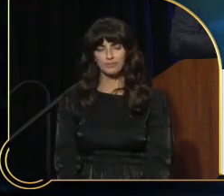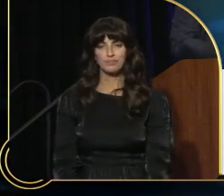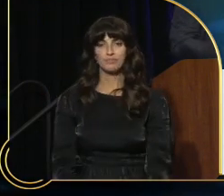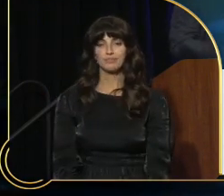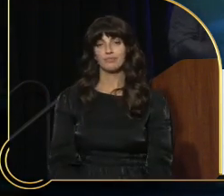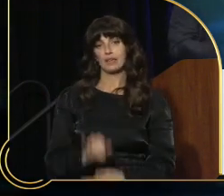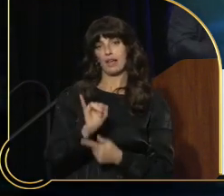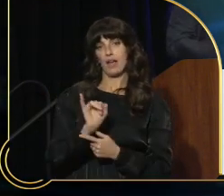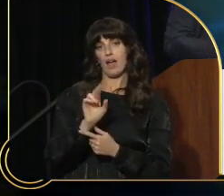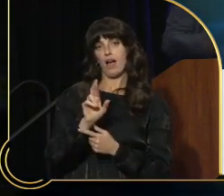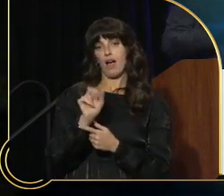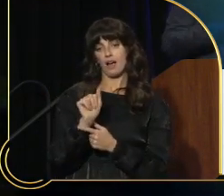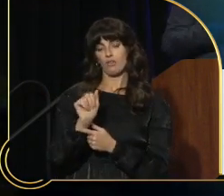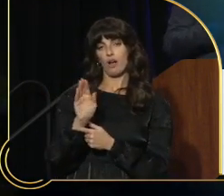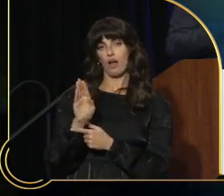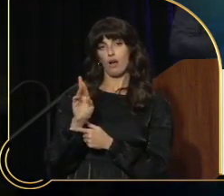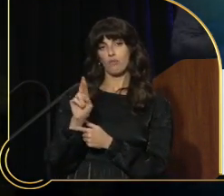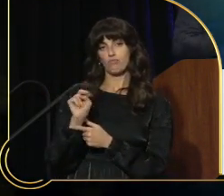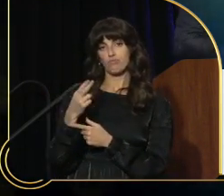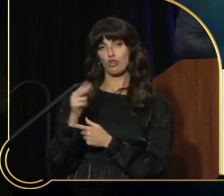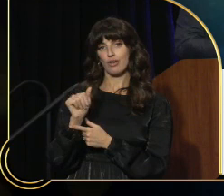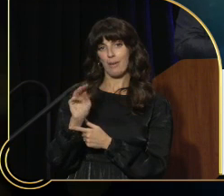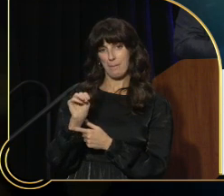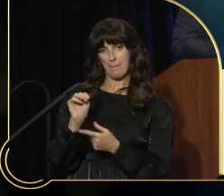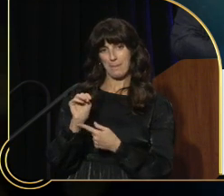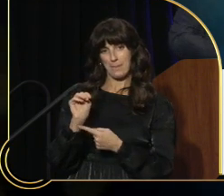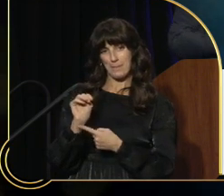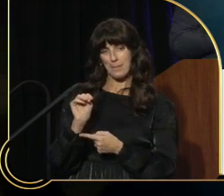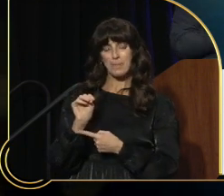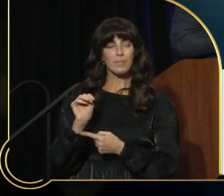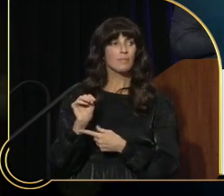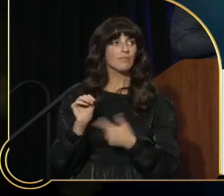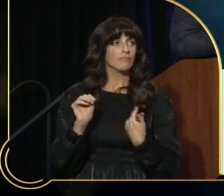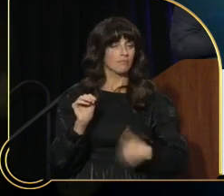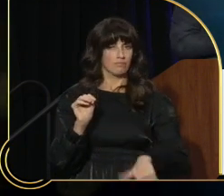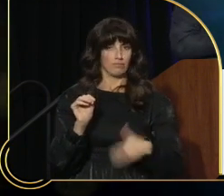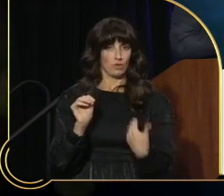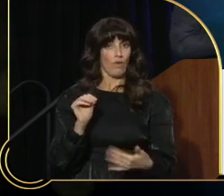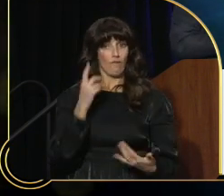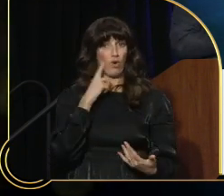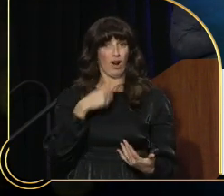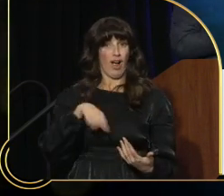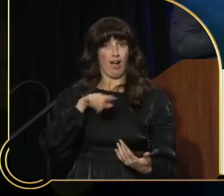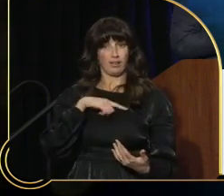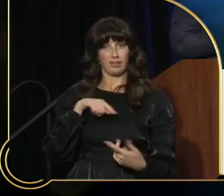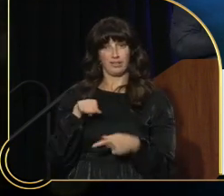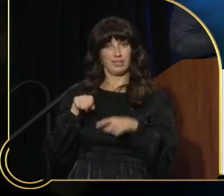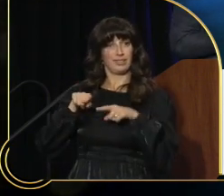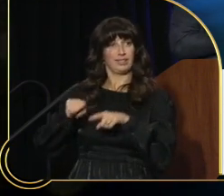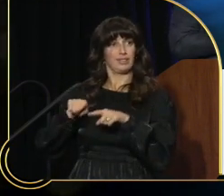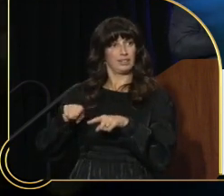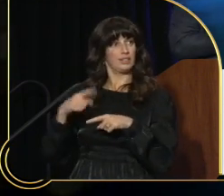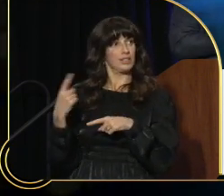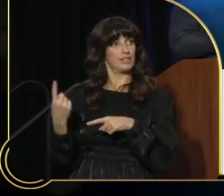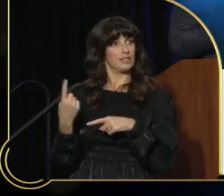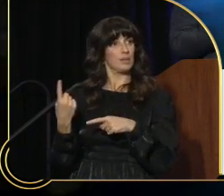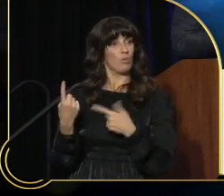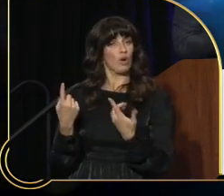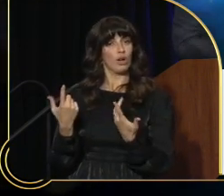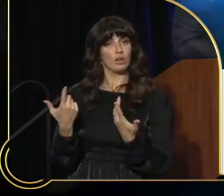Ira Burnham has been, for us, someone who has